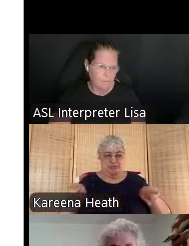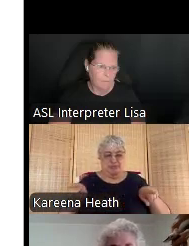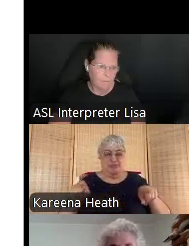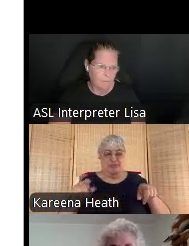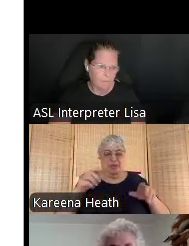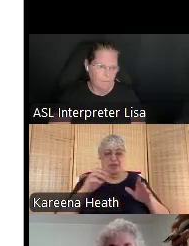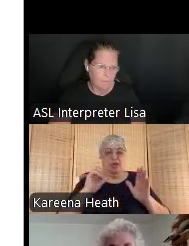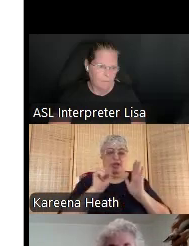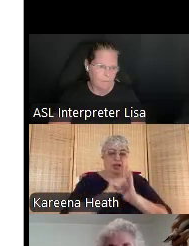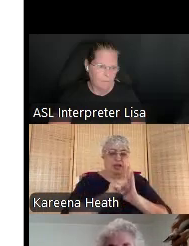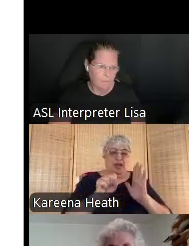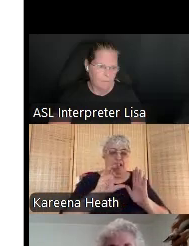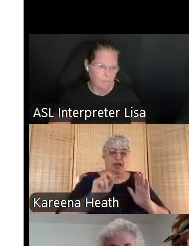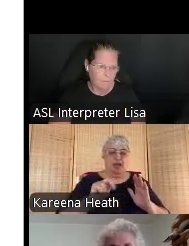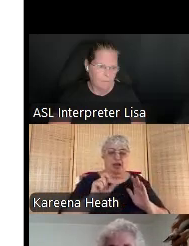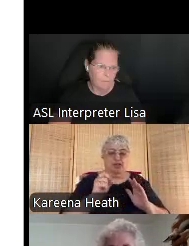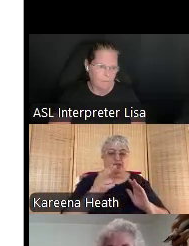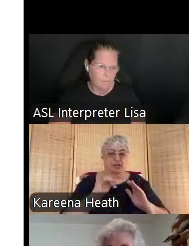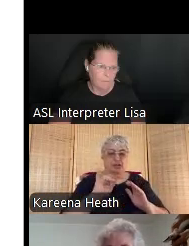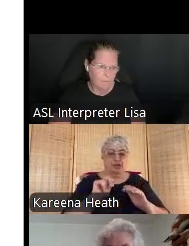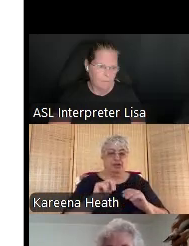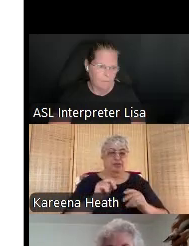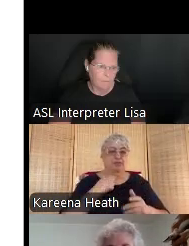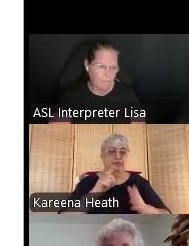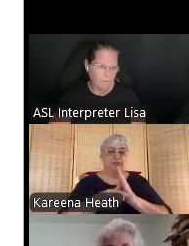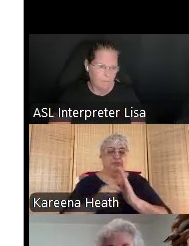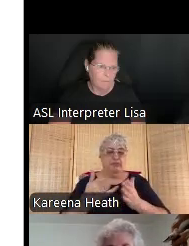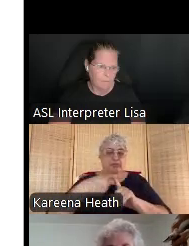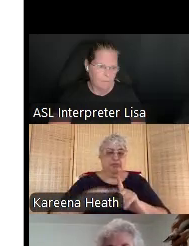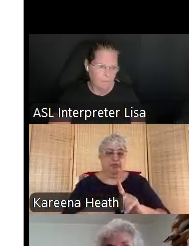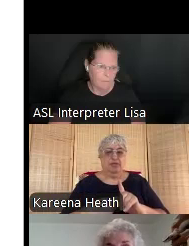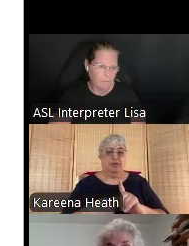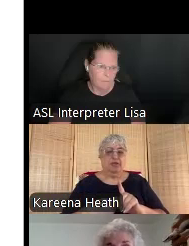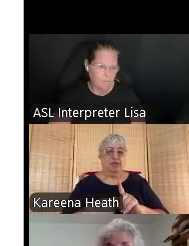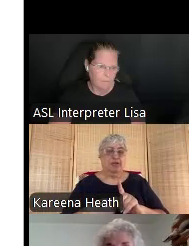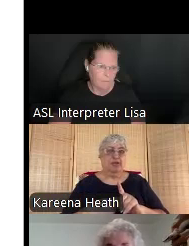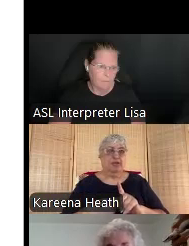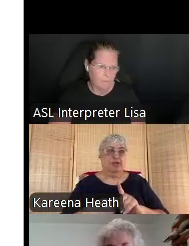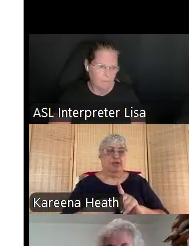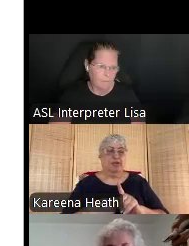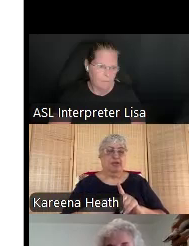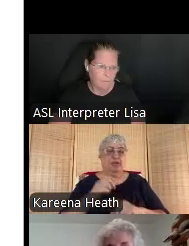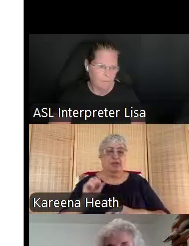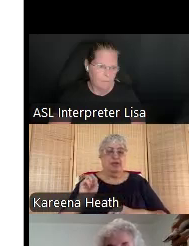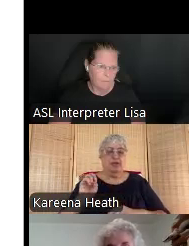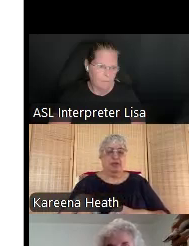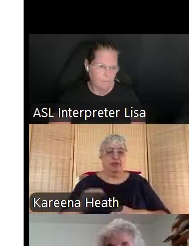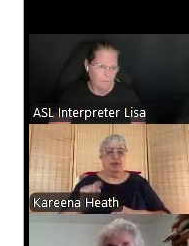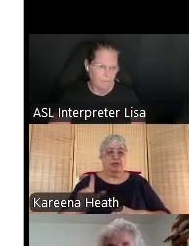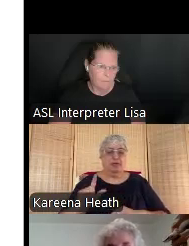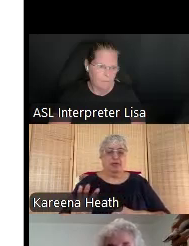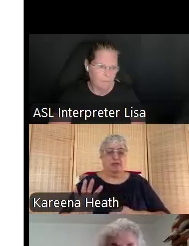concussion update. We'll be having one later this month. You might be interested. I believe it's September 24th